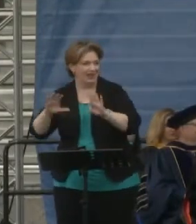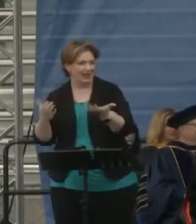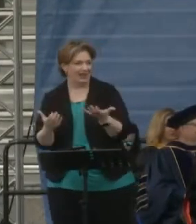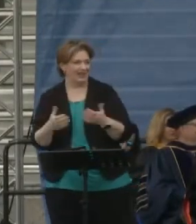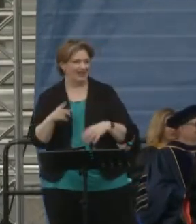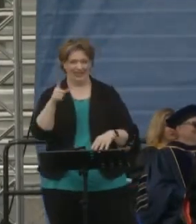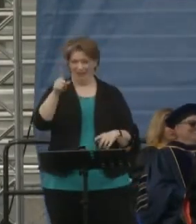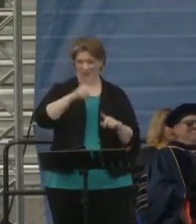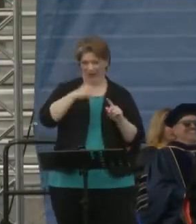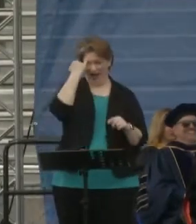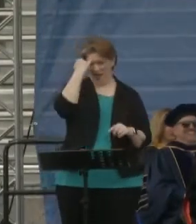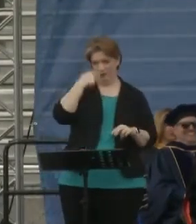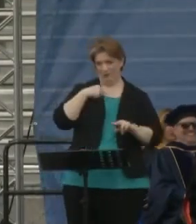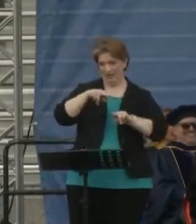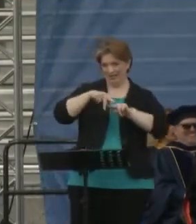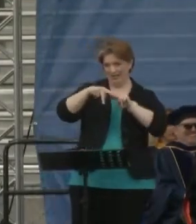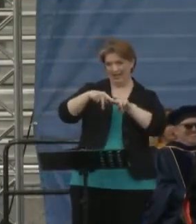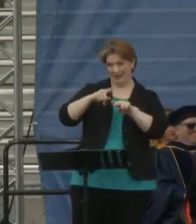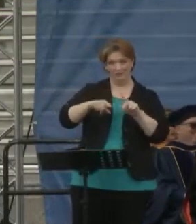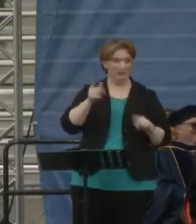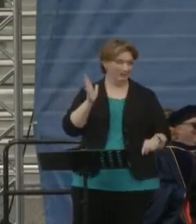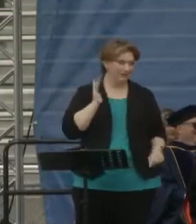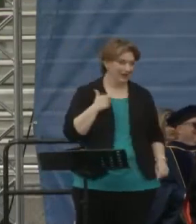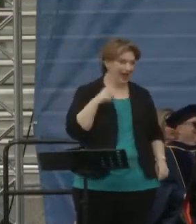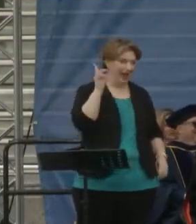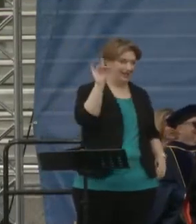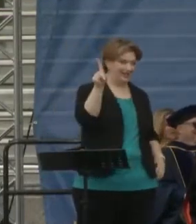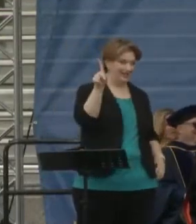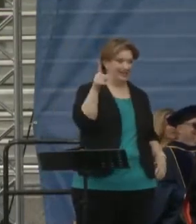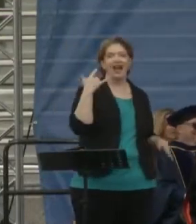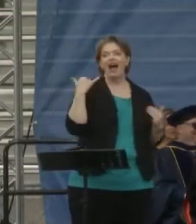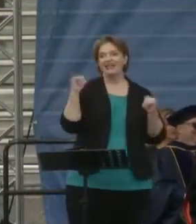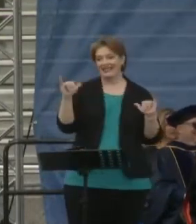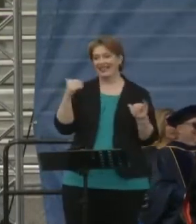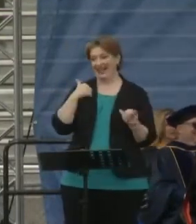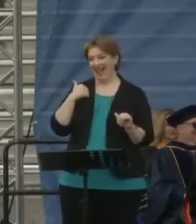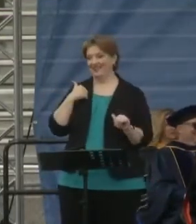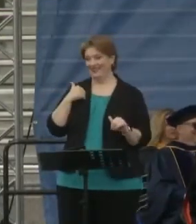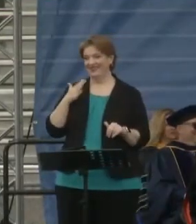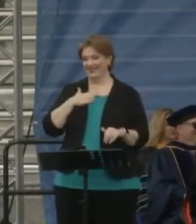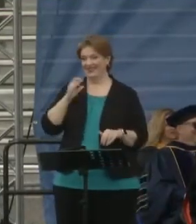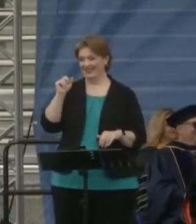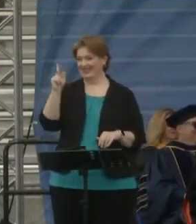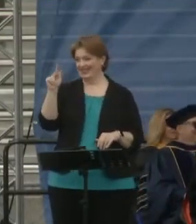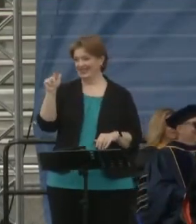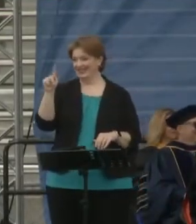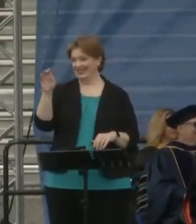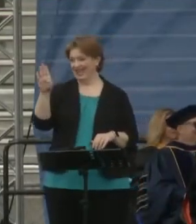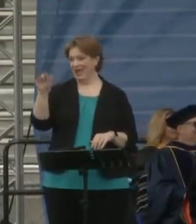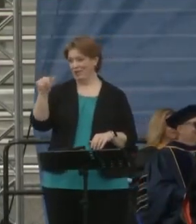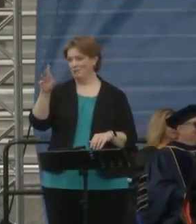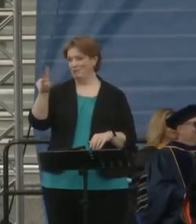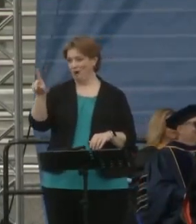a skateboard, but I sure did and really enjoyed it. I still have that skateboard with me.